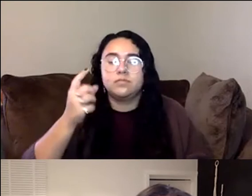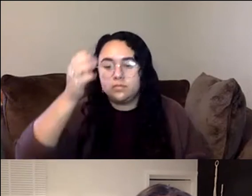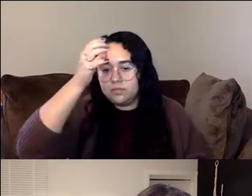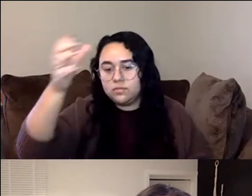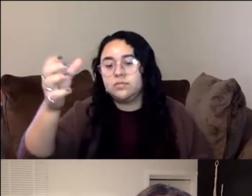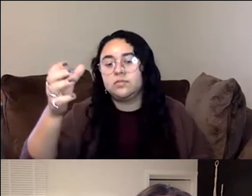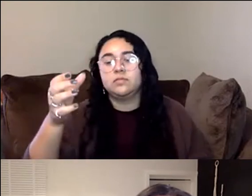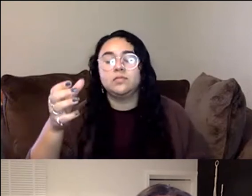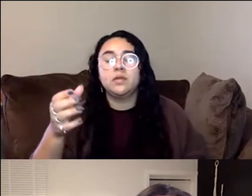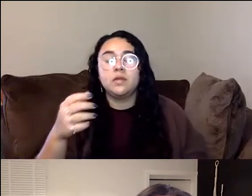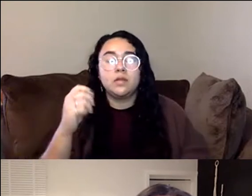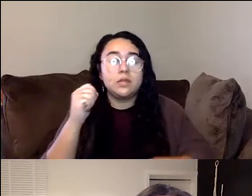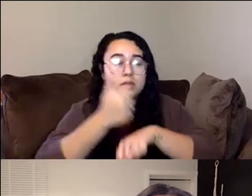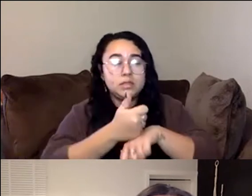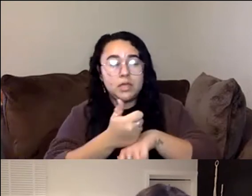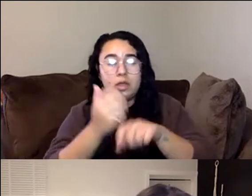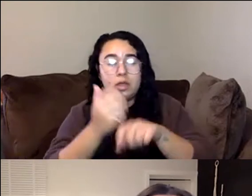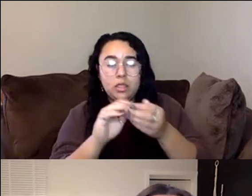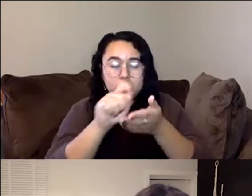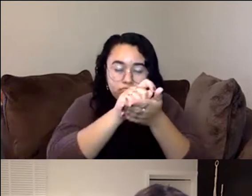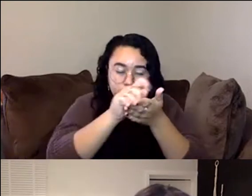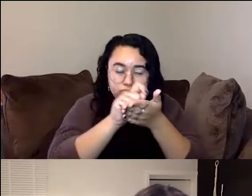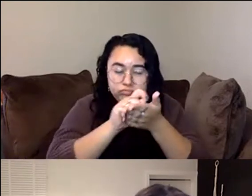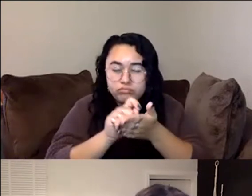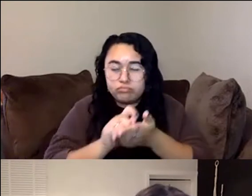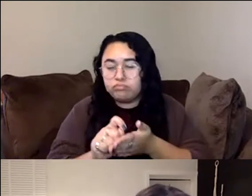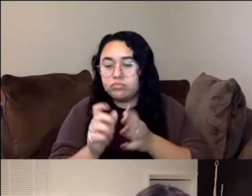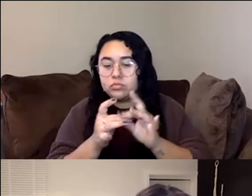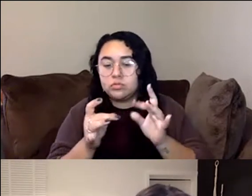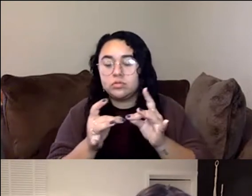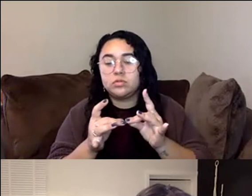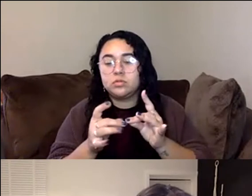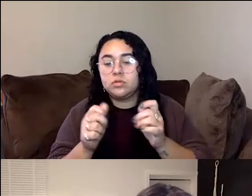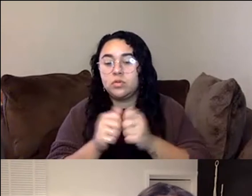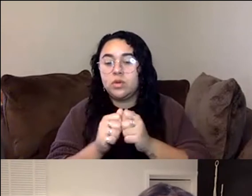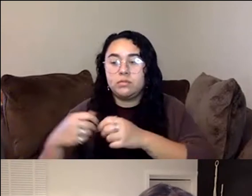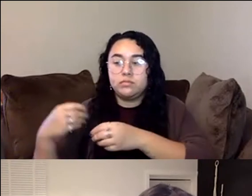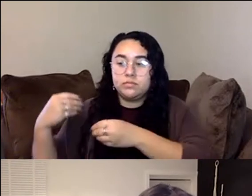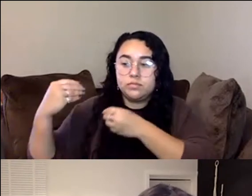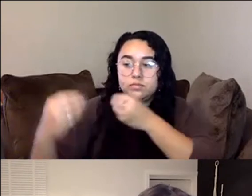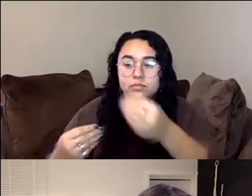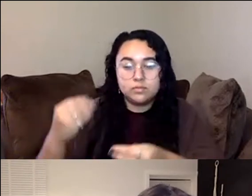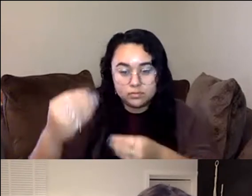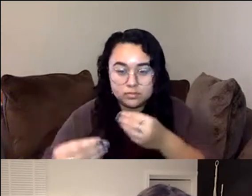statement that was encompassing with the historical legacy, modern day